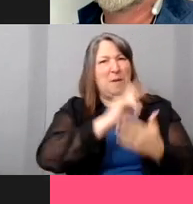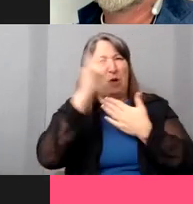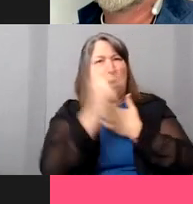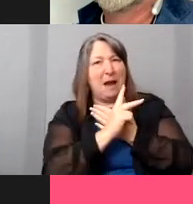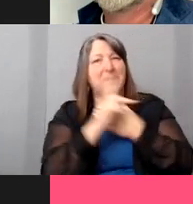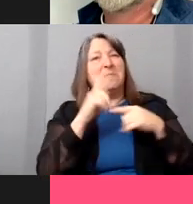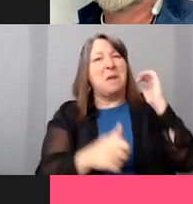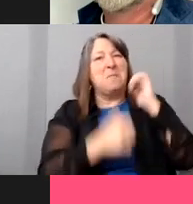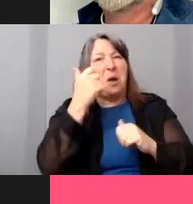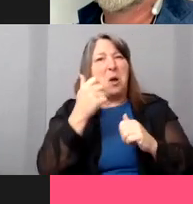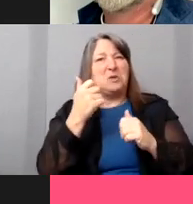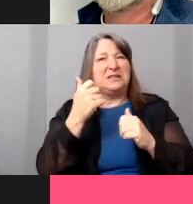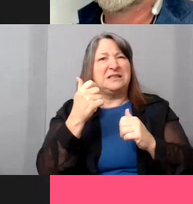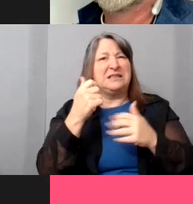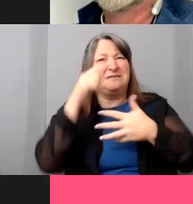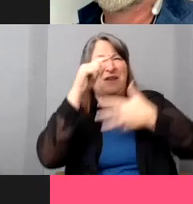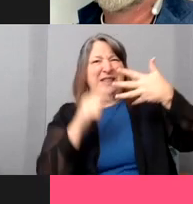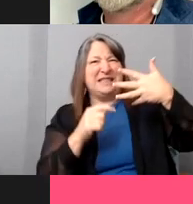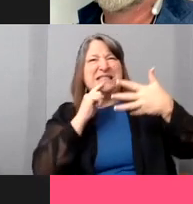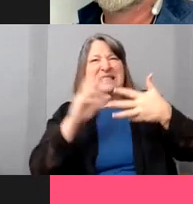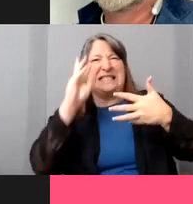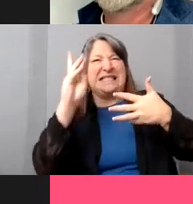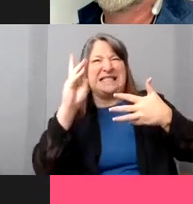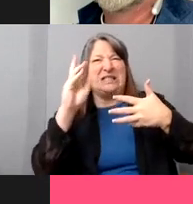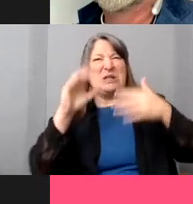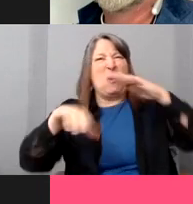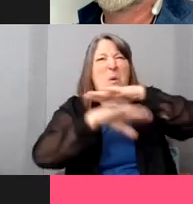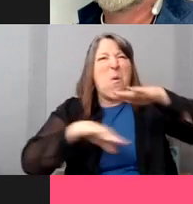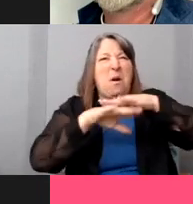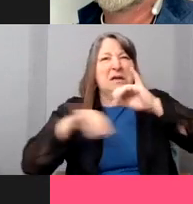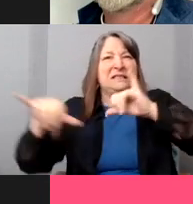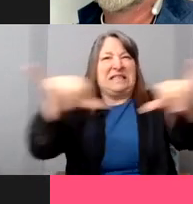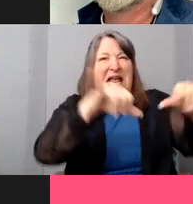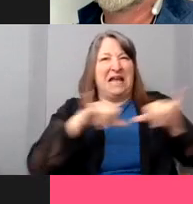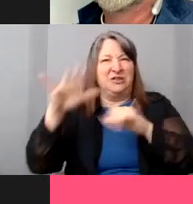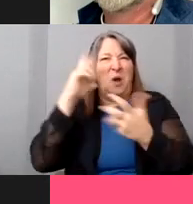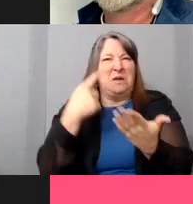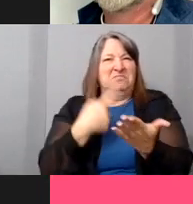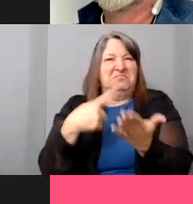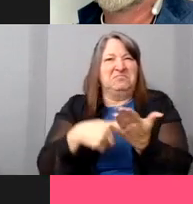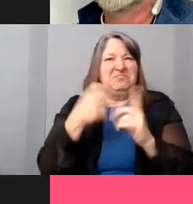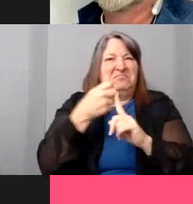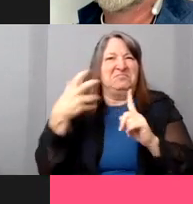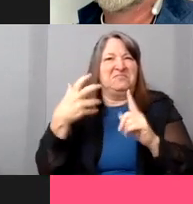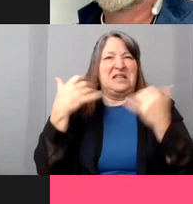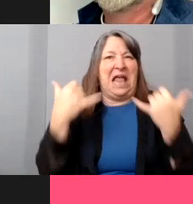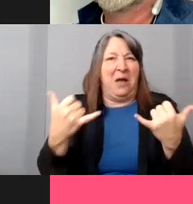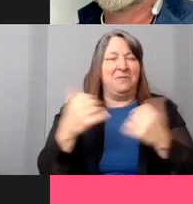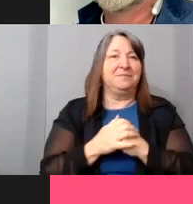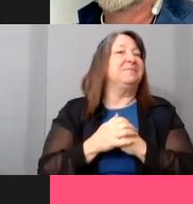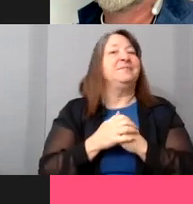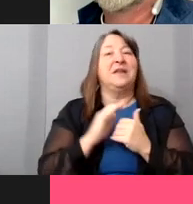of this is built around this set of 6 core standards. I'm just going to kind of walk folks through those now. If you can go to the next slide.